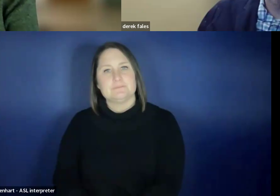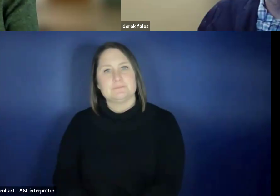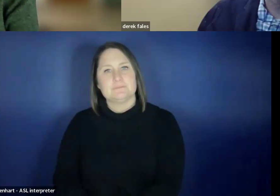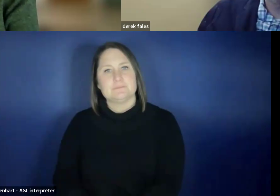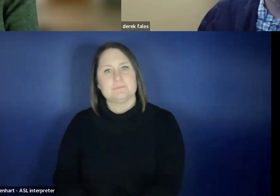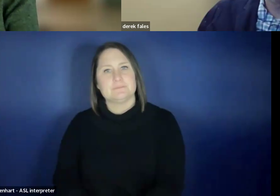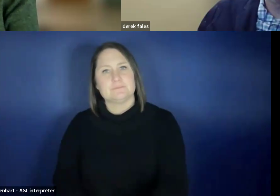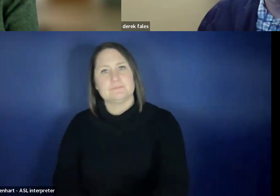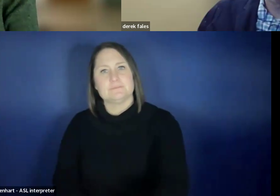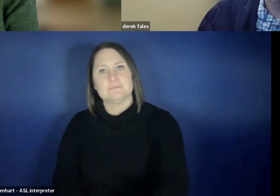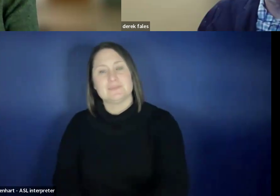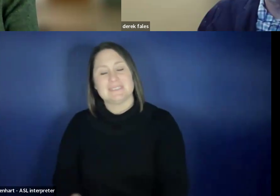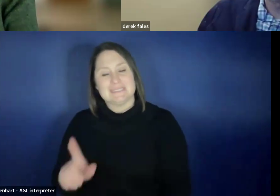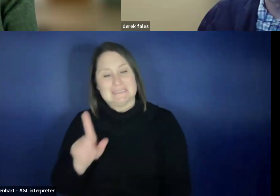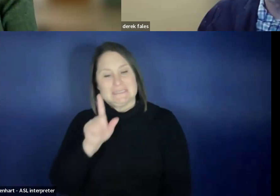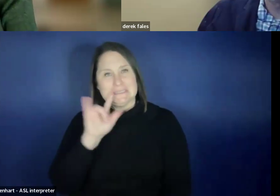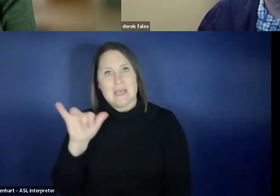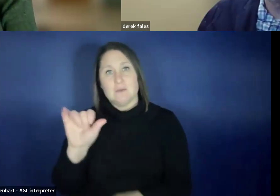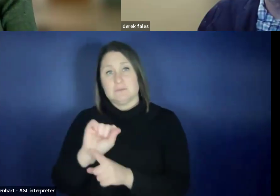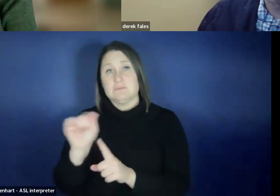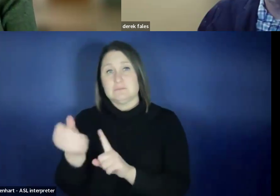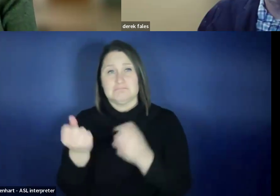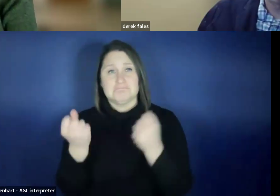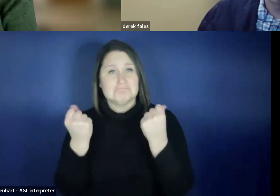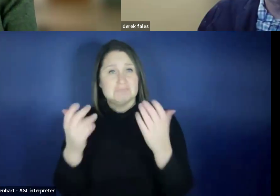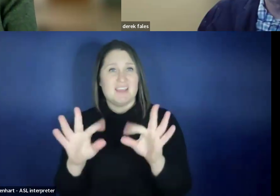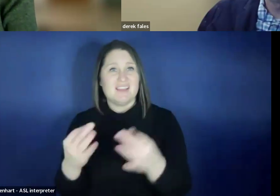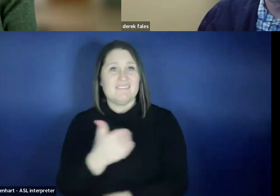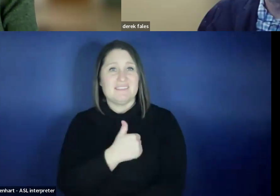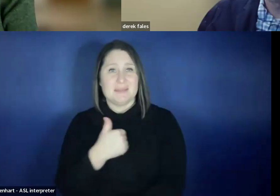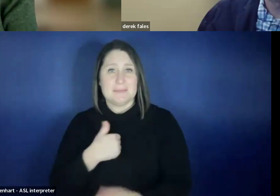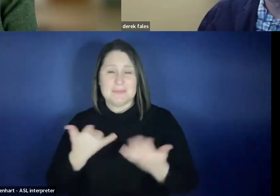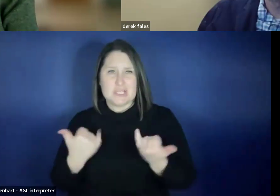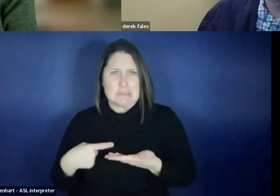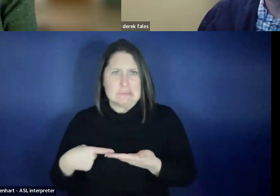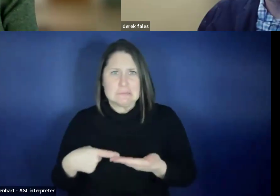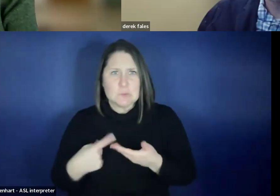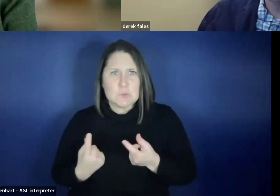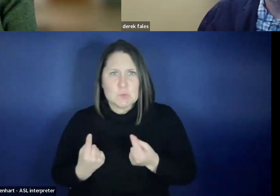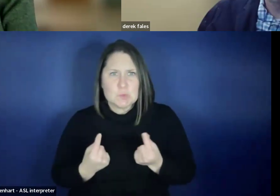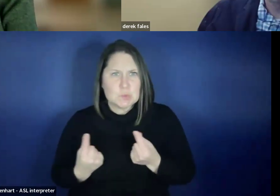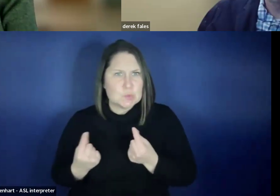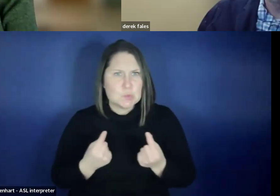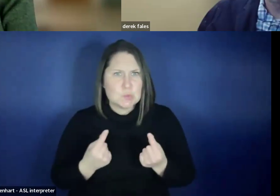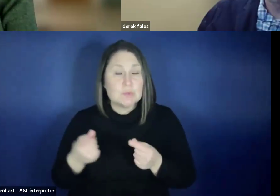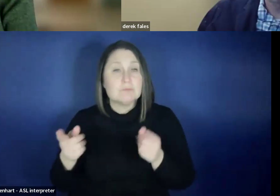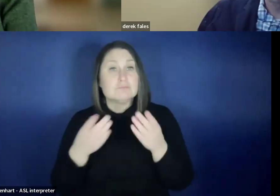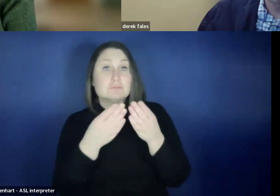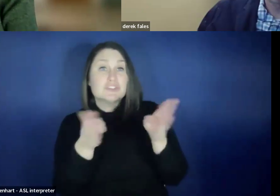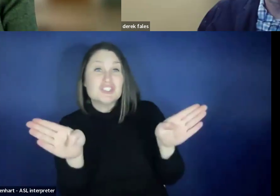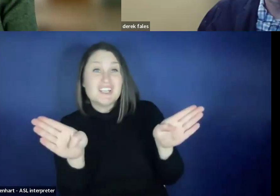a scenario I think that a lot of family members are talking about right now. So I don't know if you want to give a